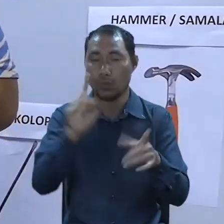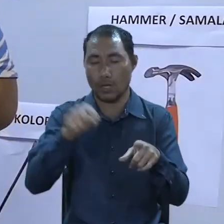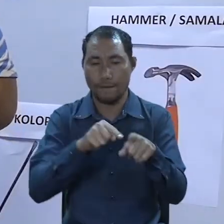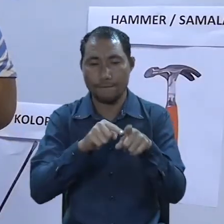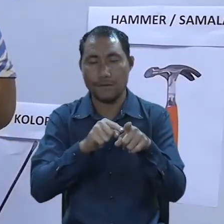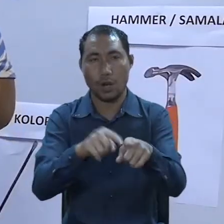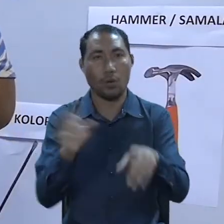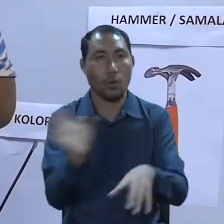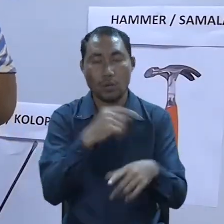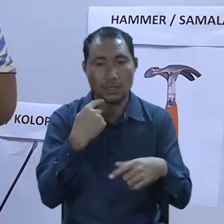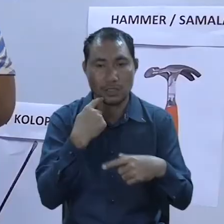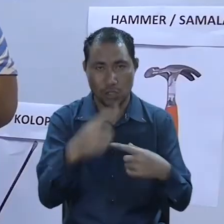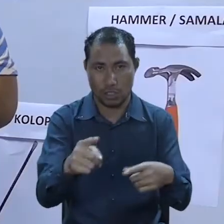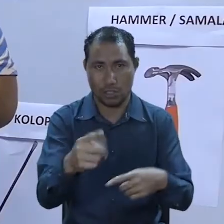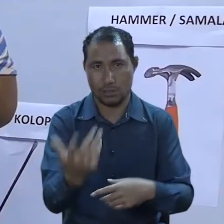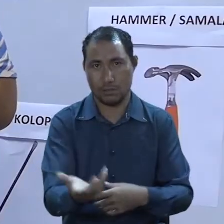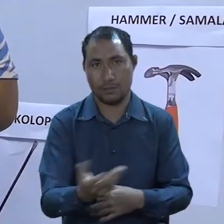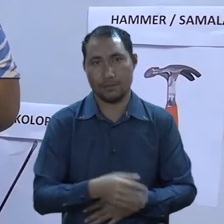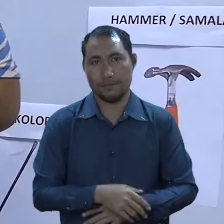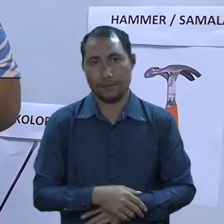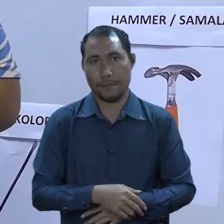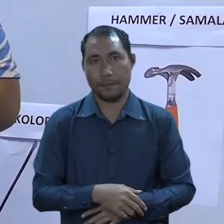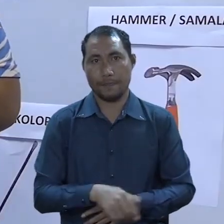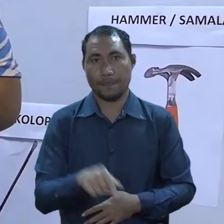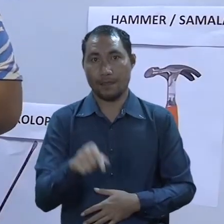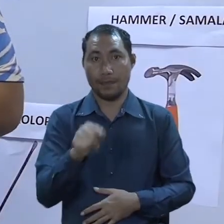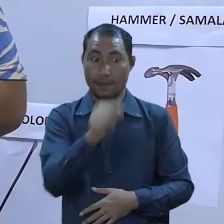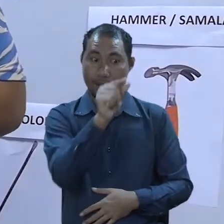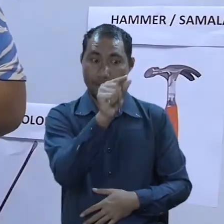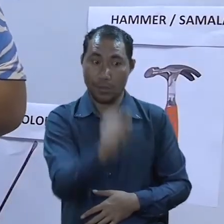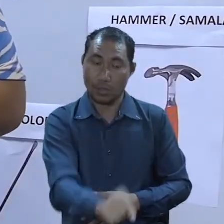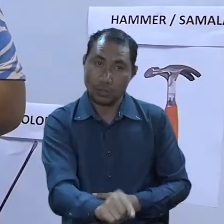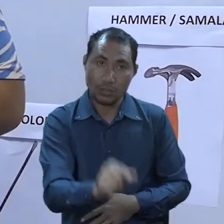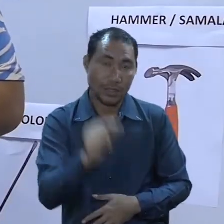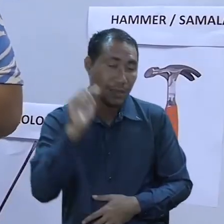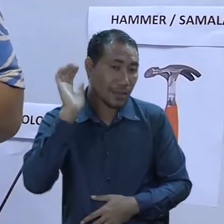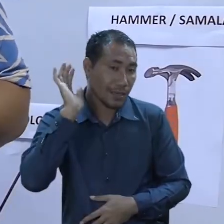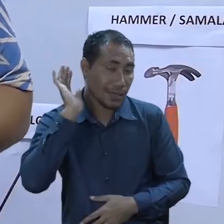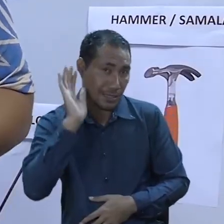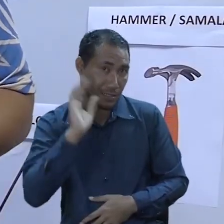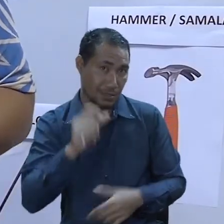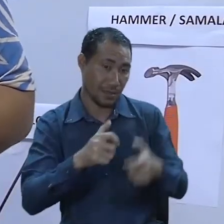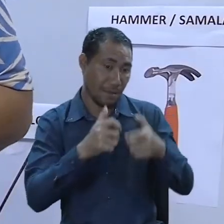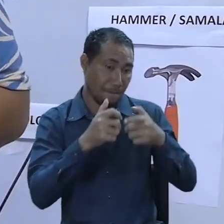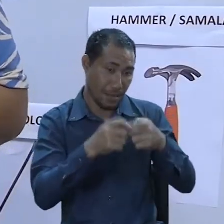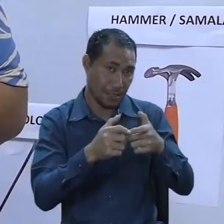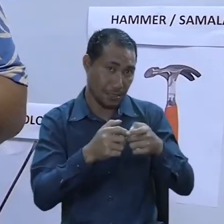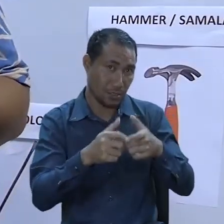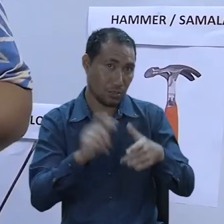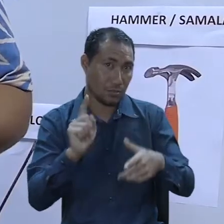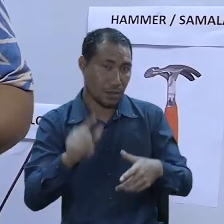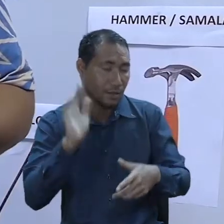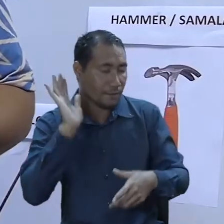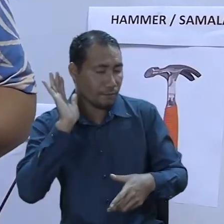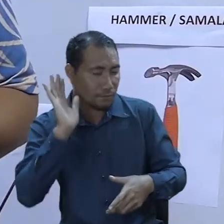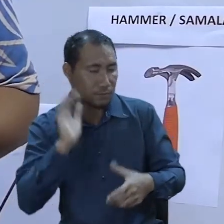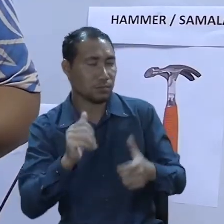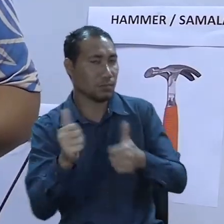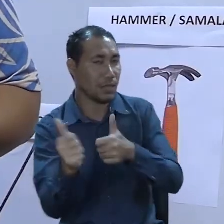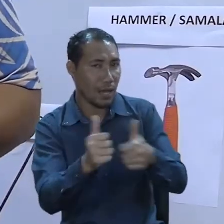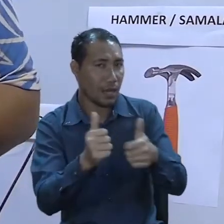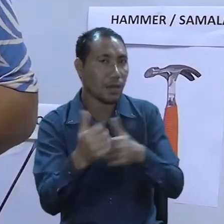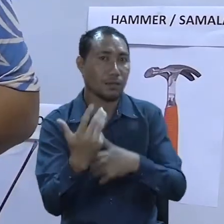learned today. Communication English strengthens the way that you listen, hear,